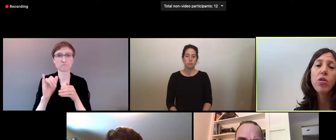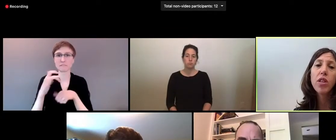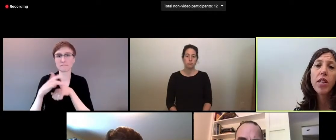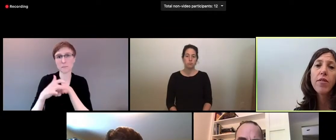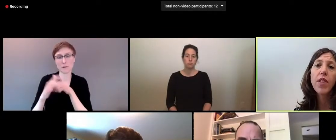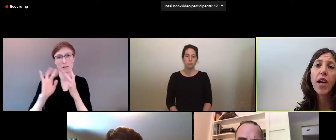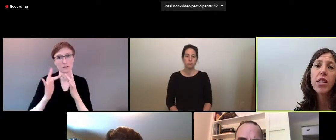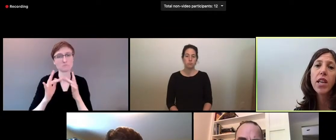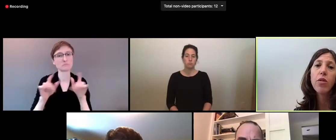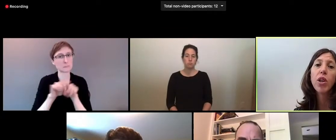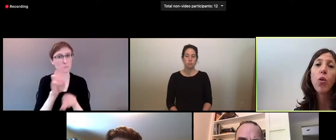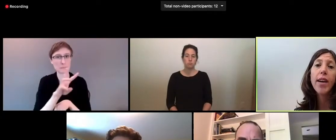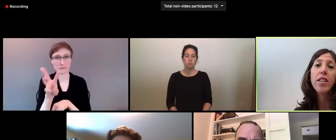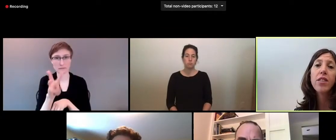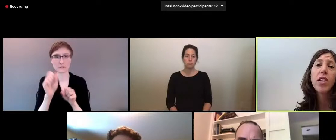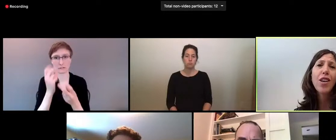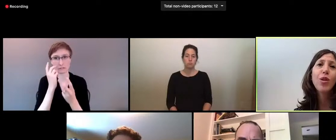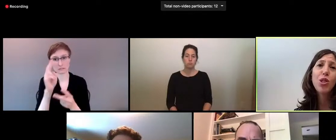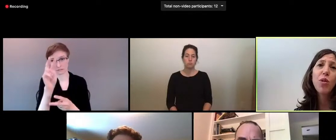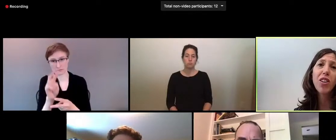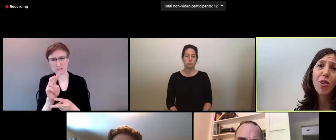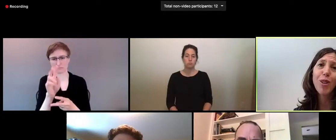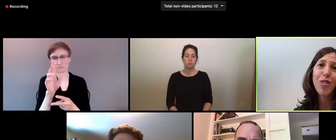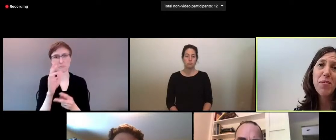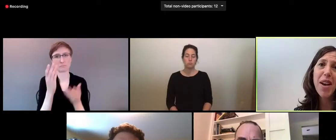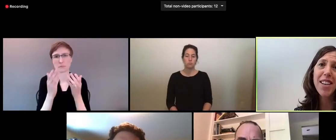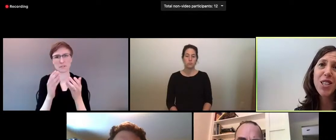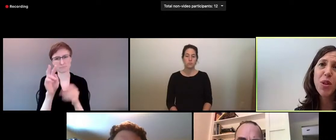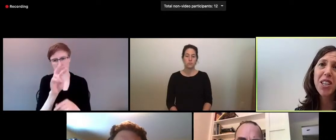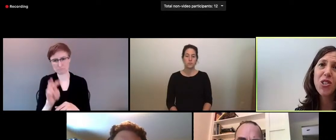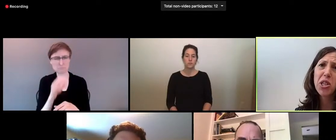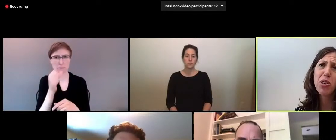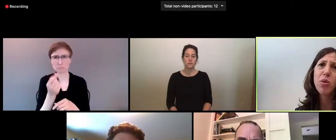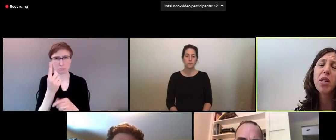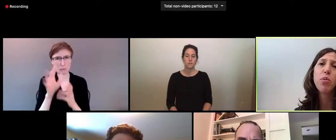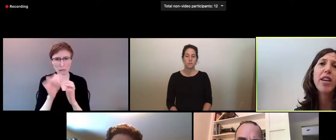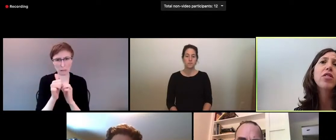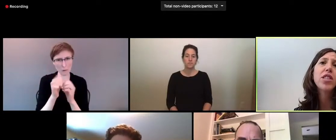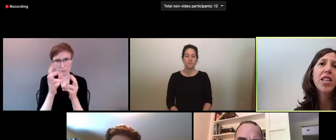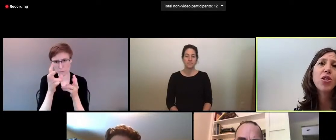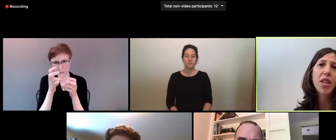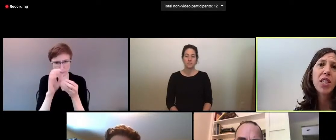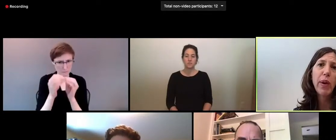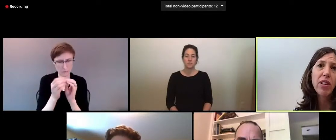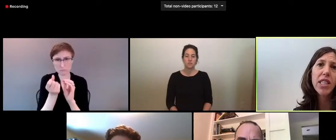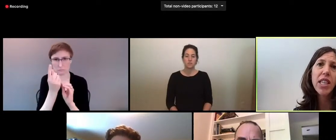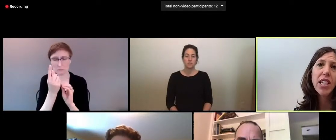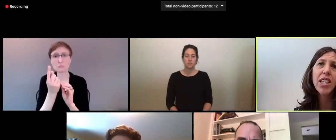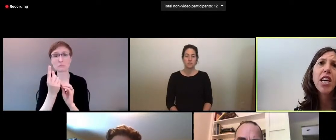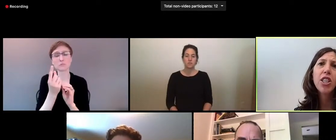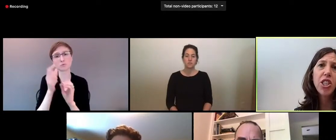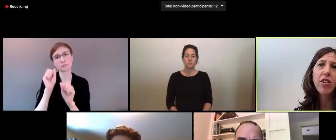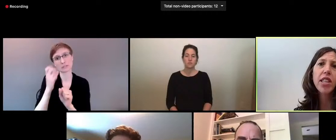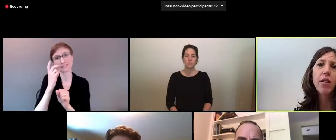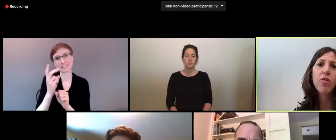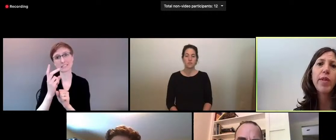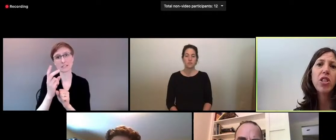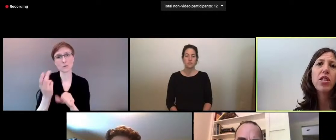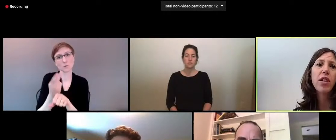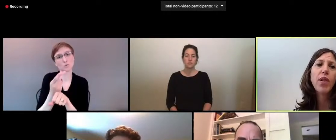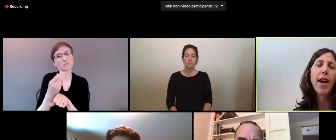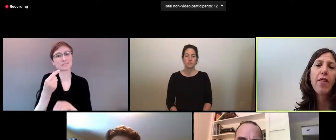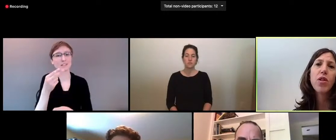how to use the tool if that's required. And we do welcome your feedback as we continue to really prioritize transparency and